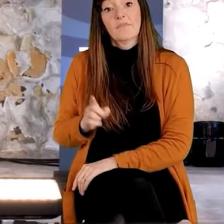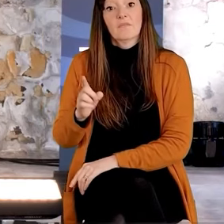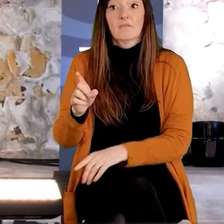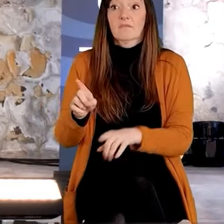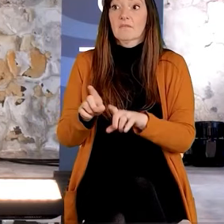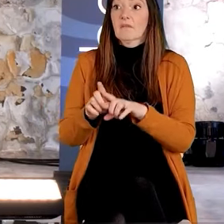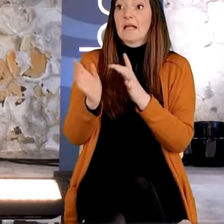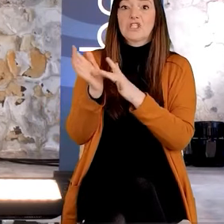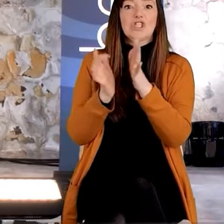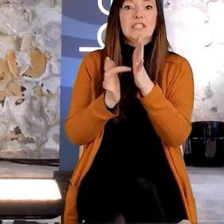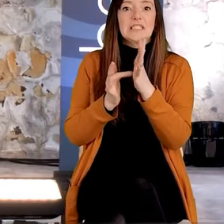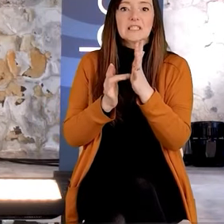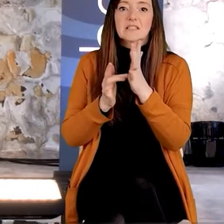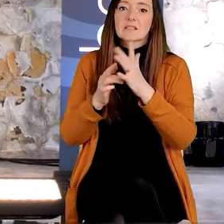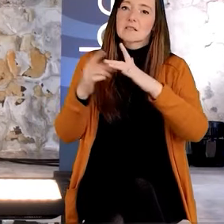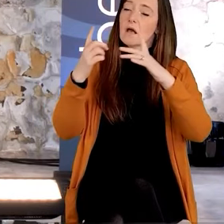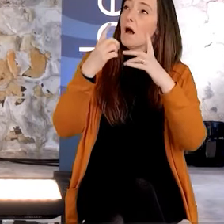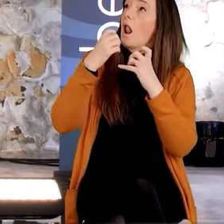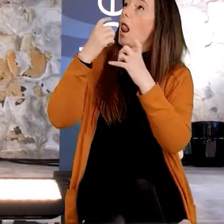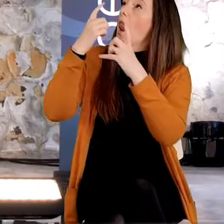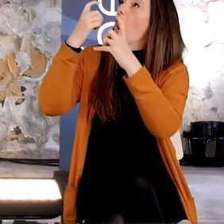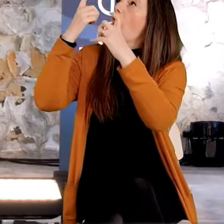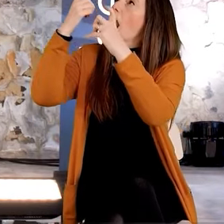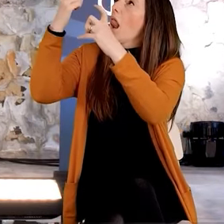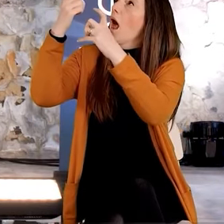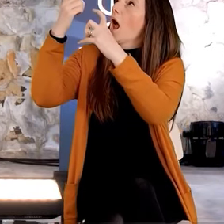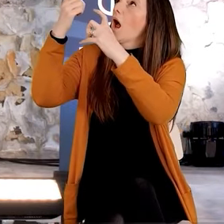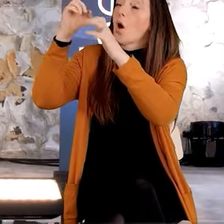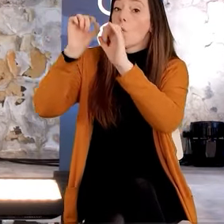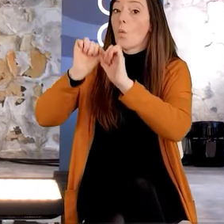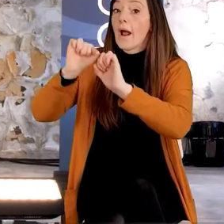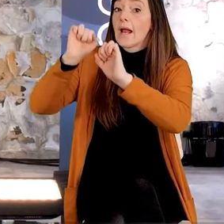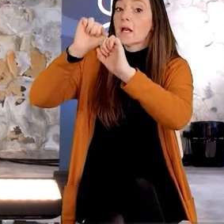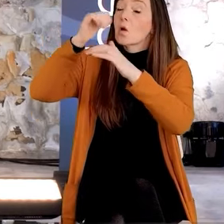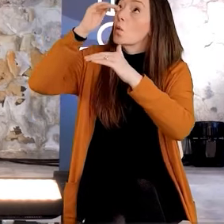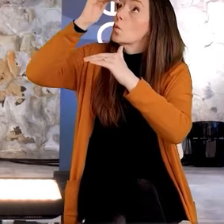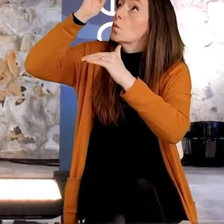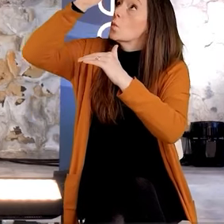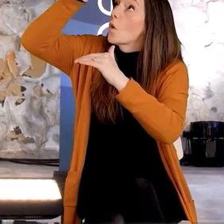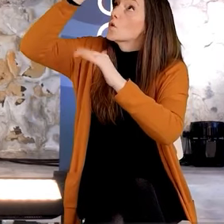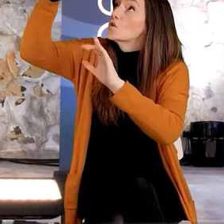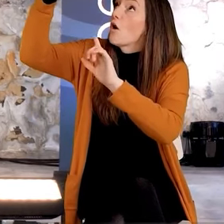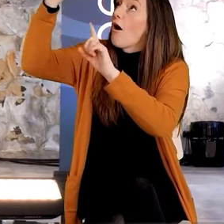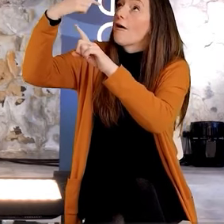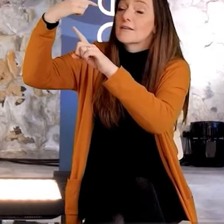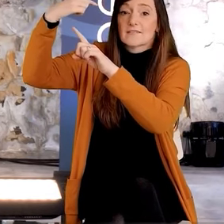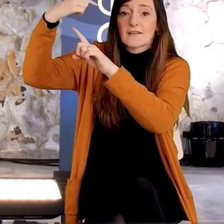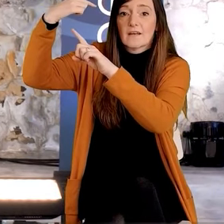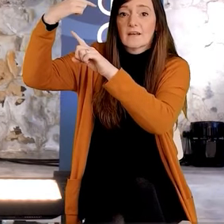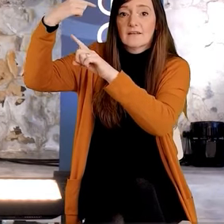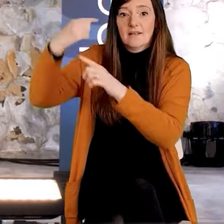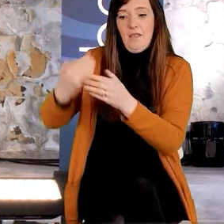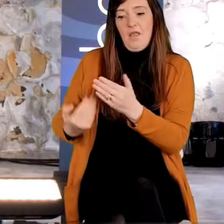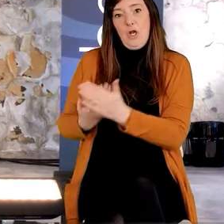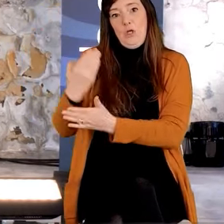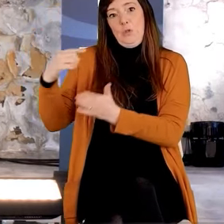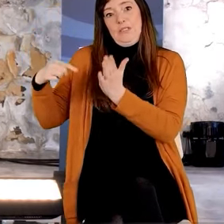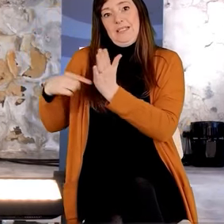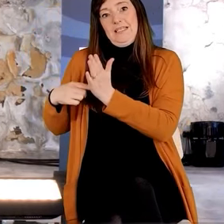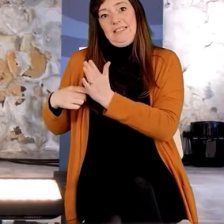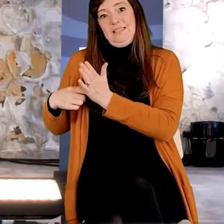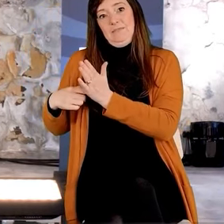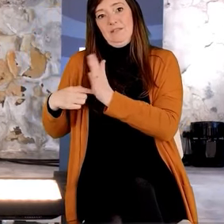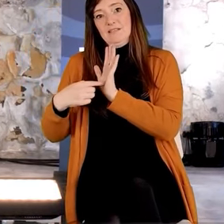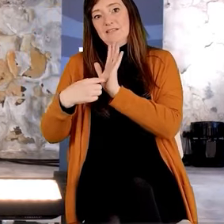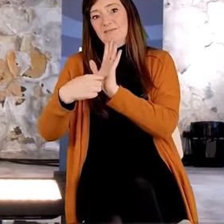preparing his prayers, and then watching for his Father's answer. And the New Testament says that the Lord Jesus leads a